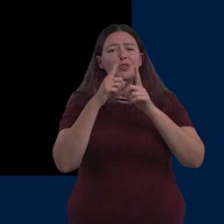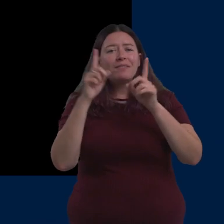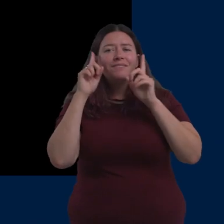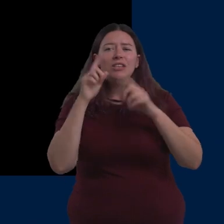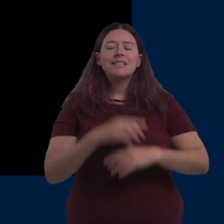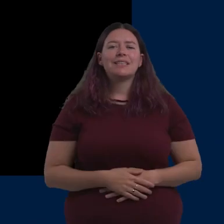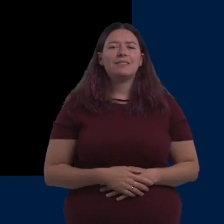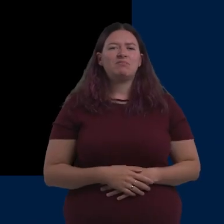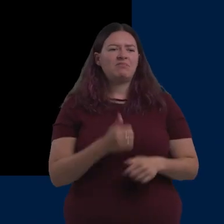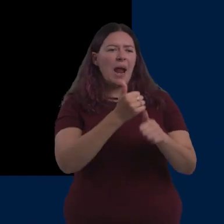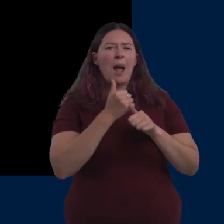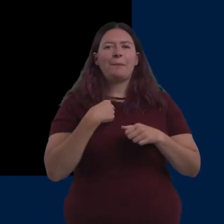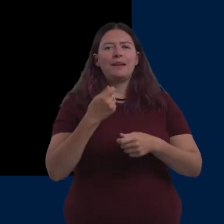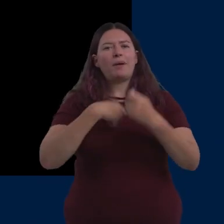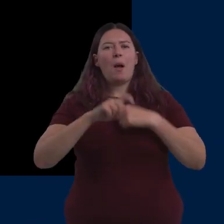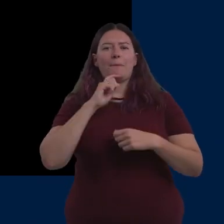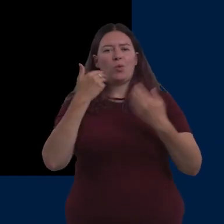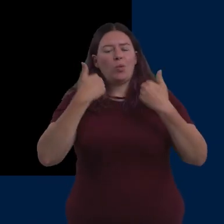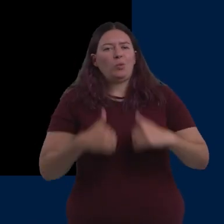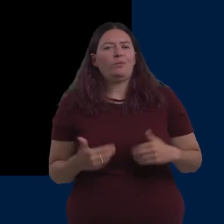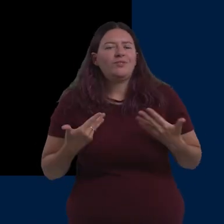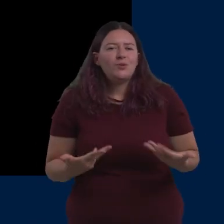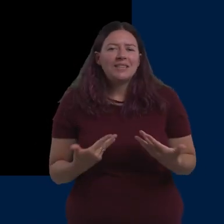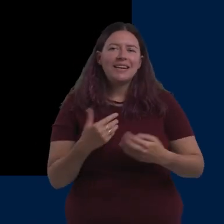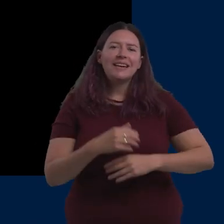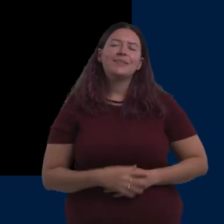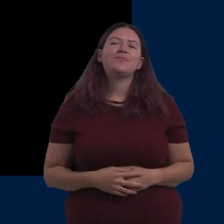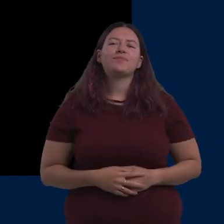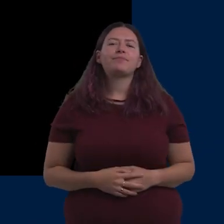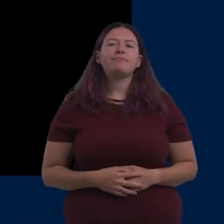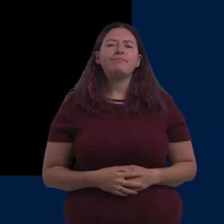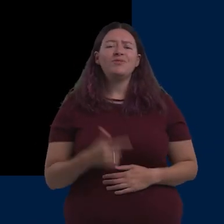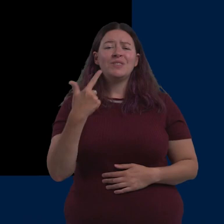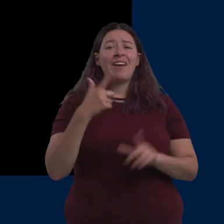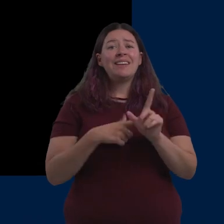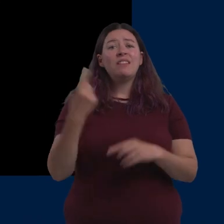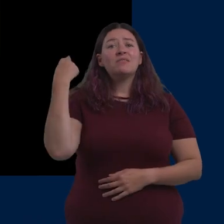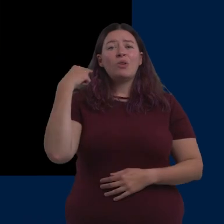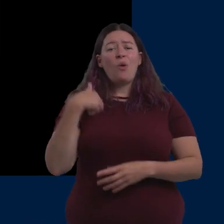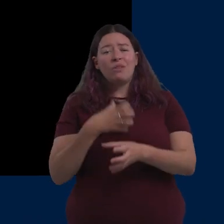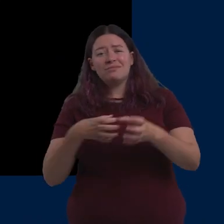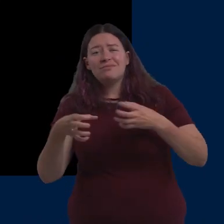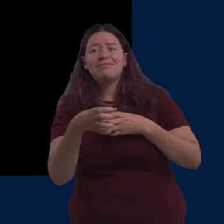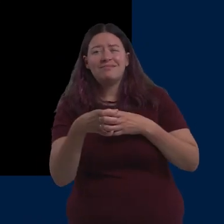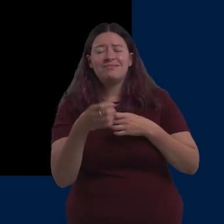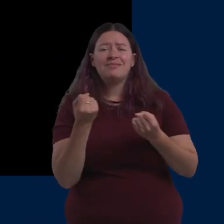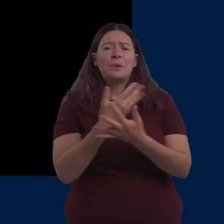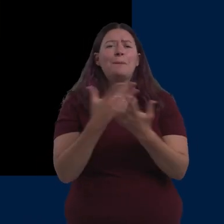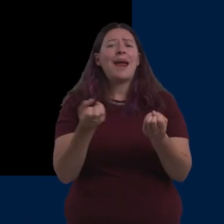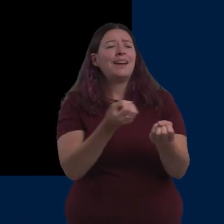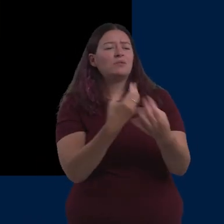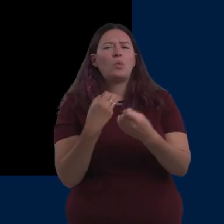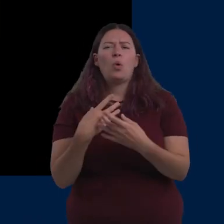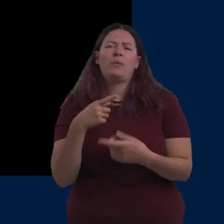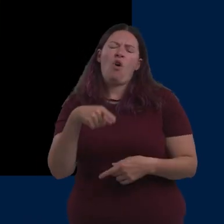university was as I became the person I am today. As I sat in your position 7 years ago, many